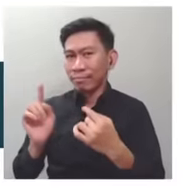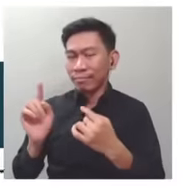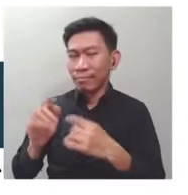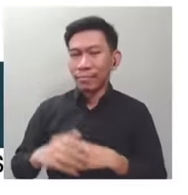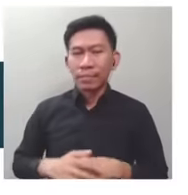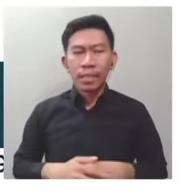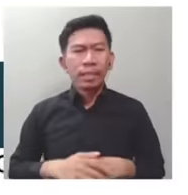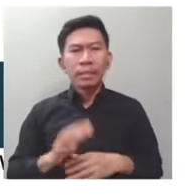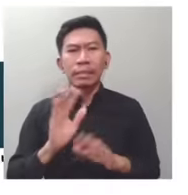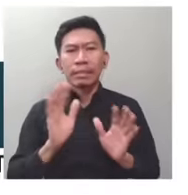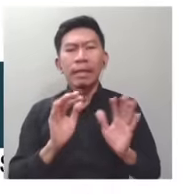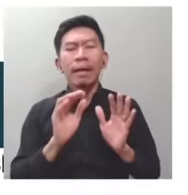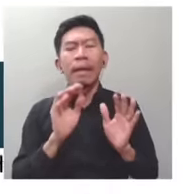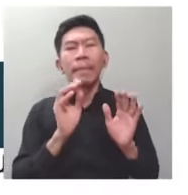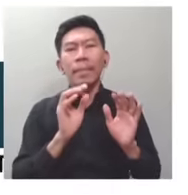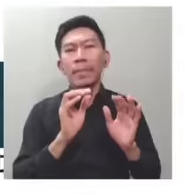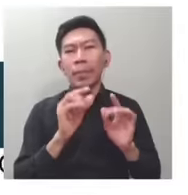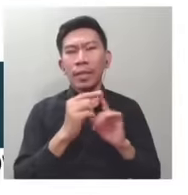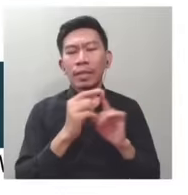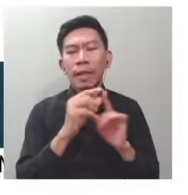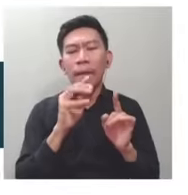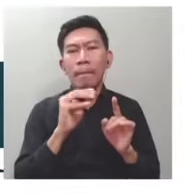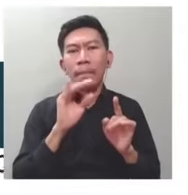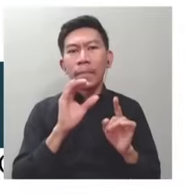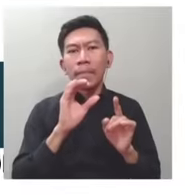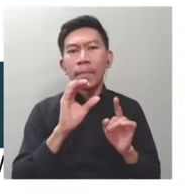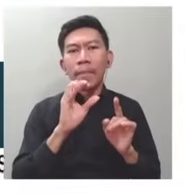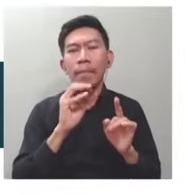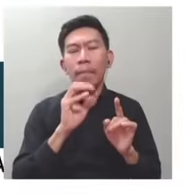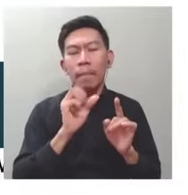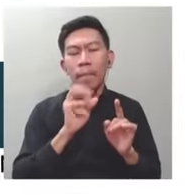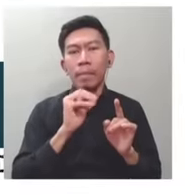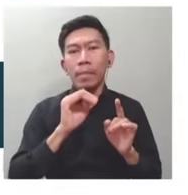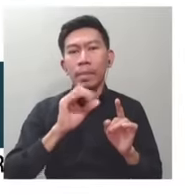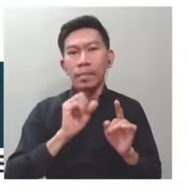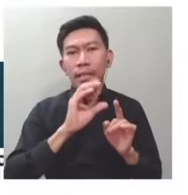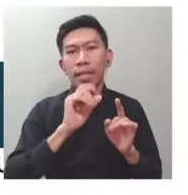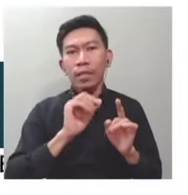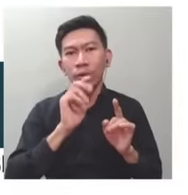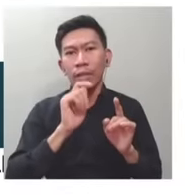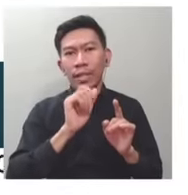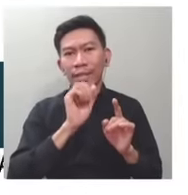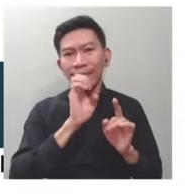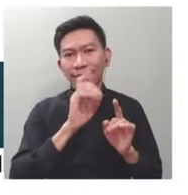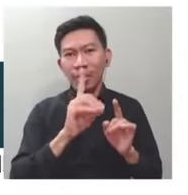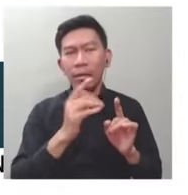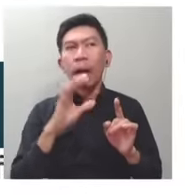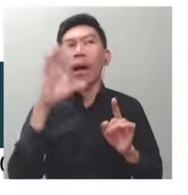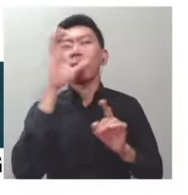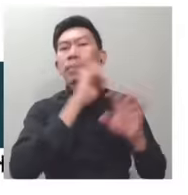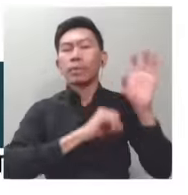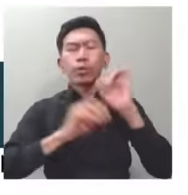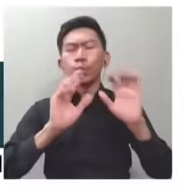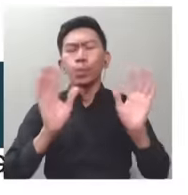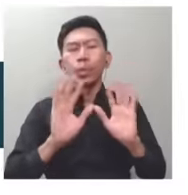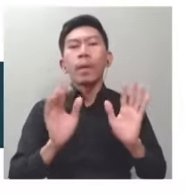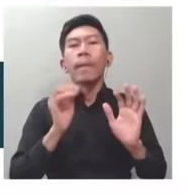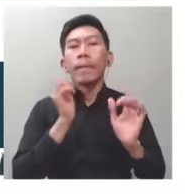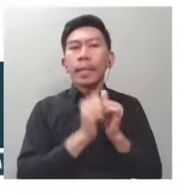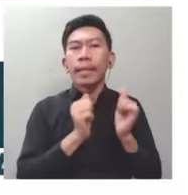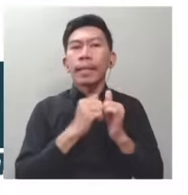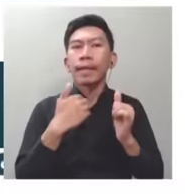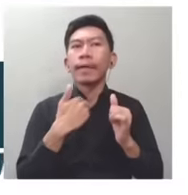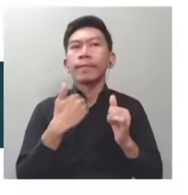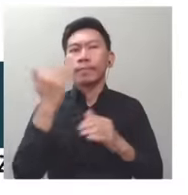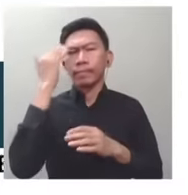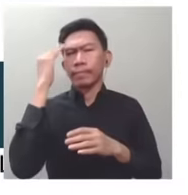term miscalculation. Everything is, of course, as a matter of calculated risk. Nothing in life is risk-free, right? We take the